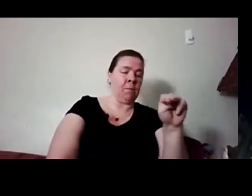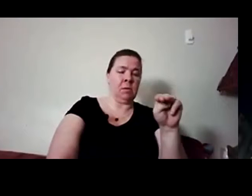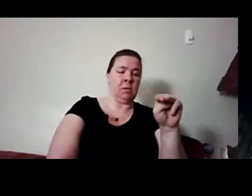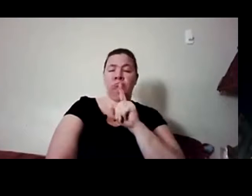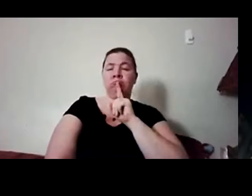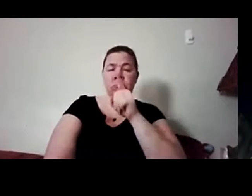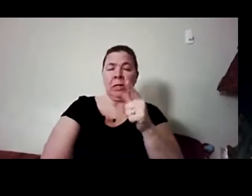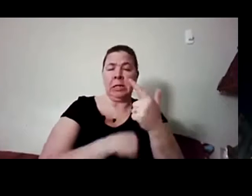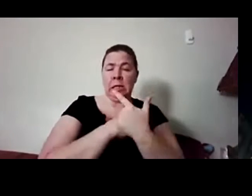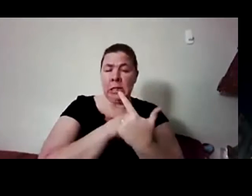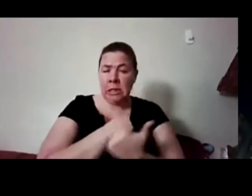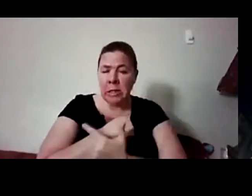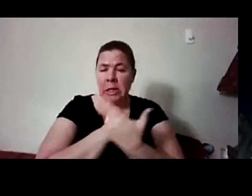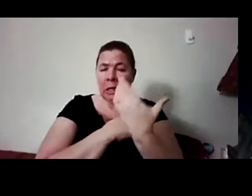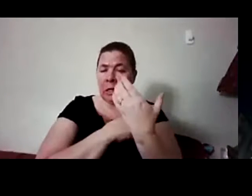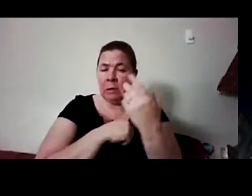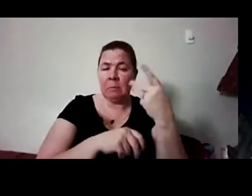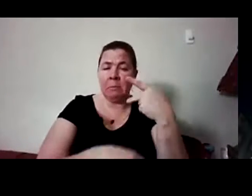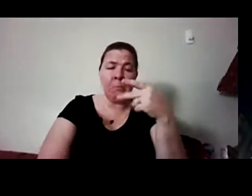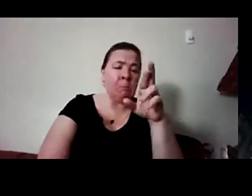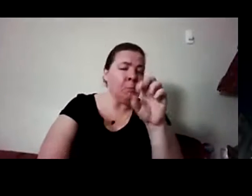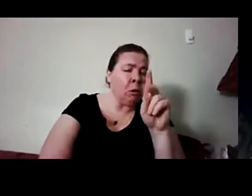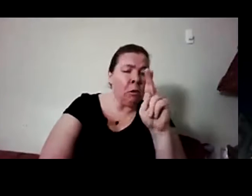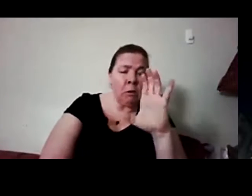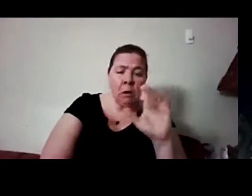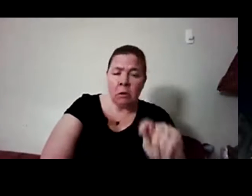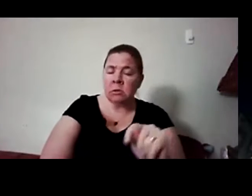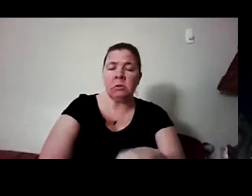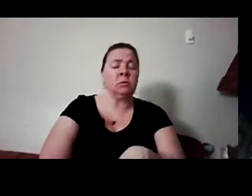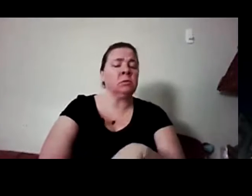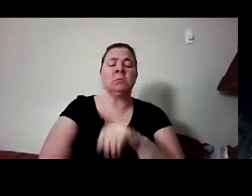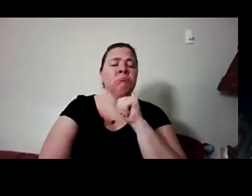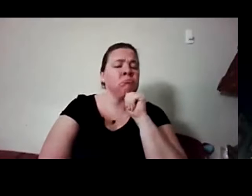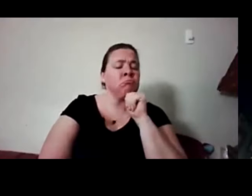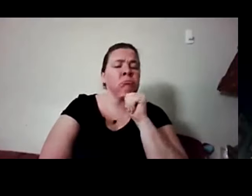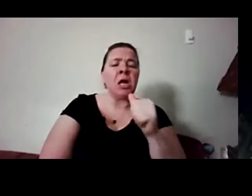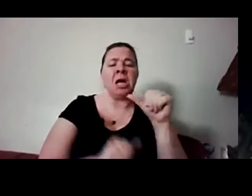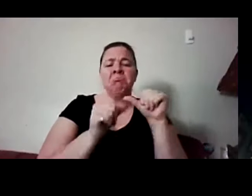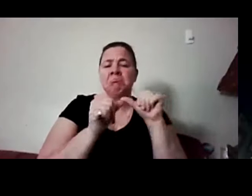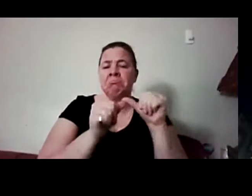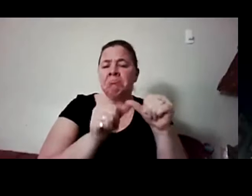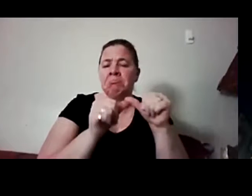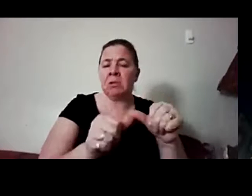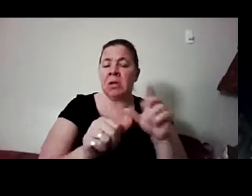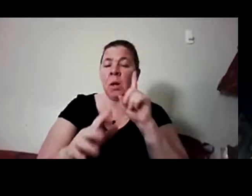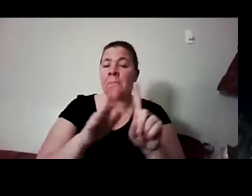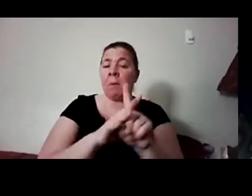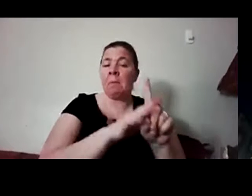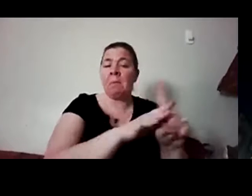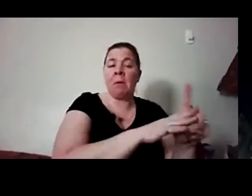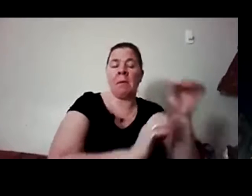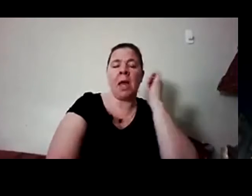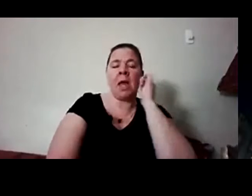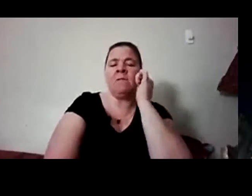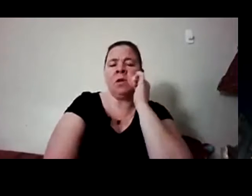legitimate, viable product. And there are many companies like that. They're not the only one. They pop up every day. And I've